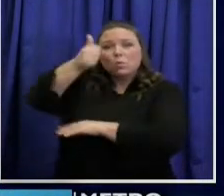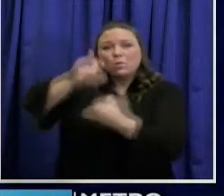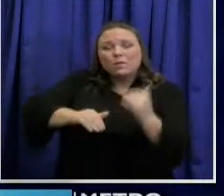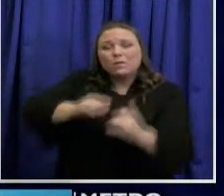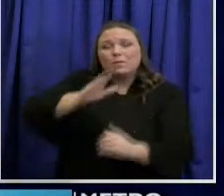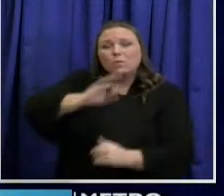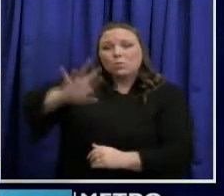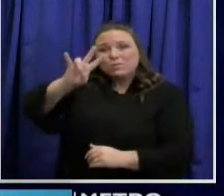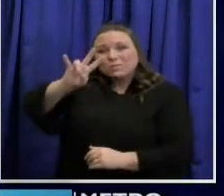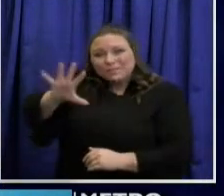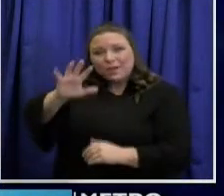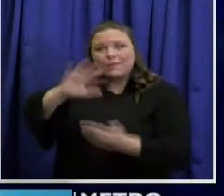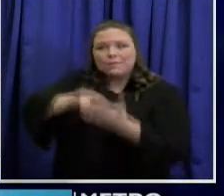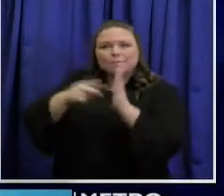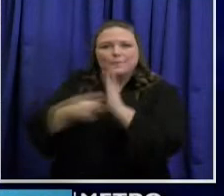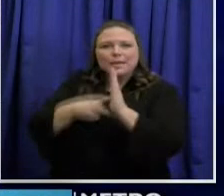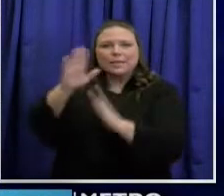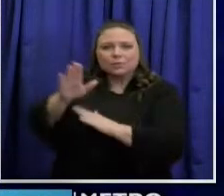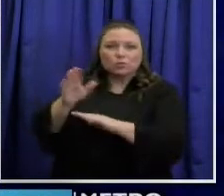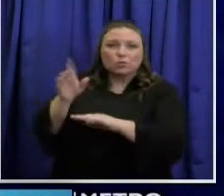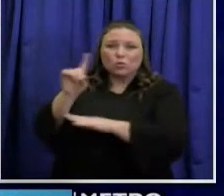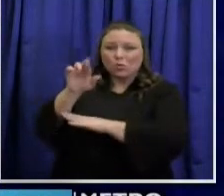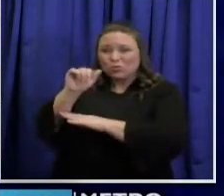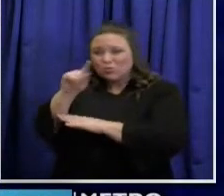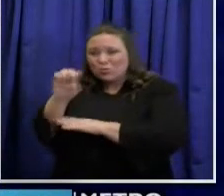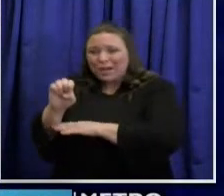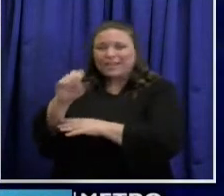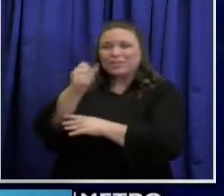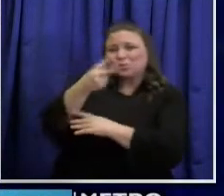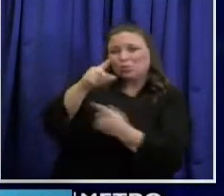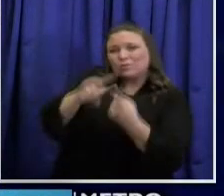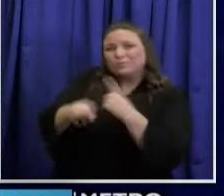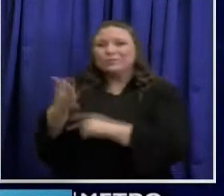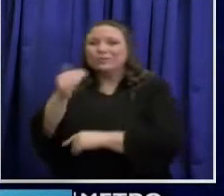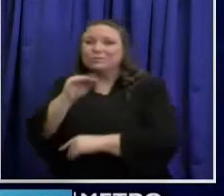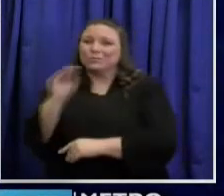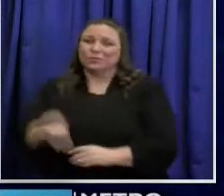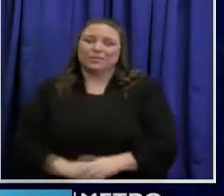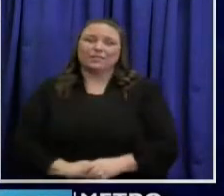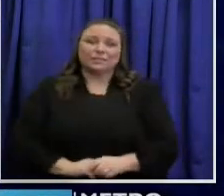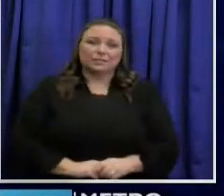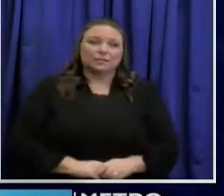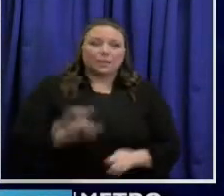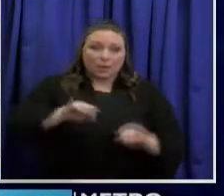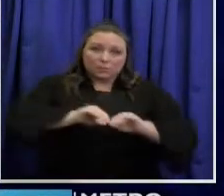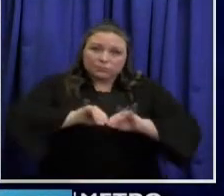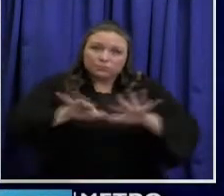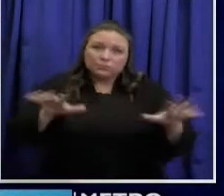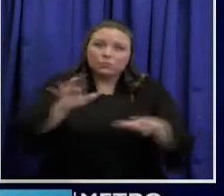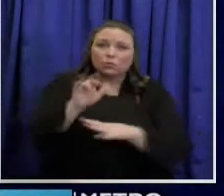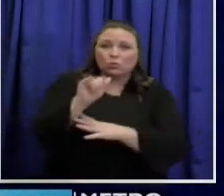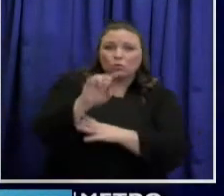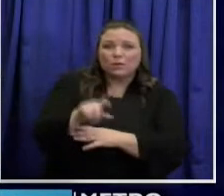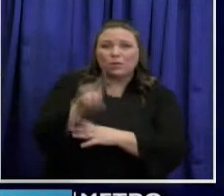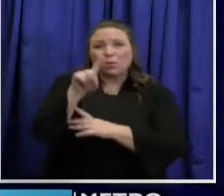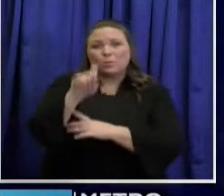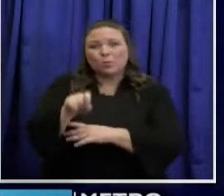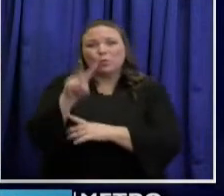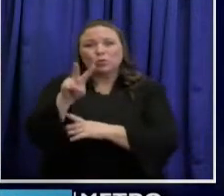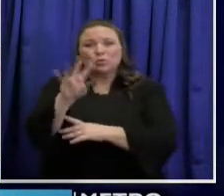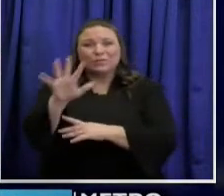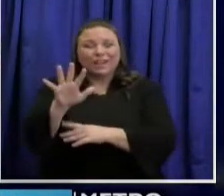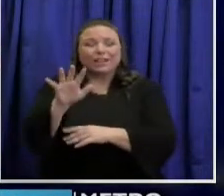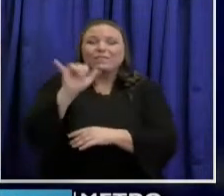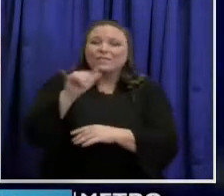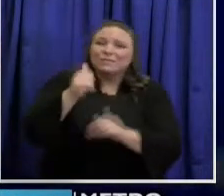75, your probability of dying is over 12, if not 15%. The transmission rate is 1.25, the highest